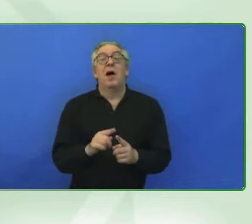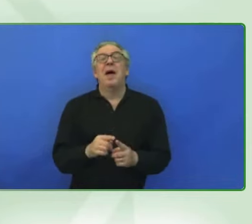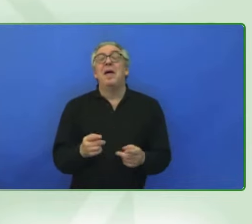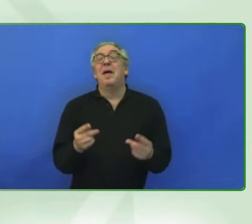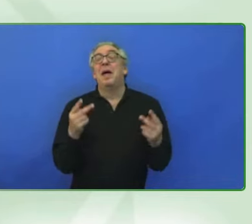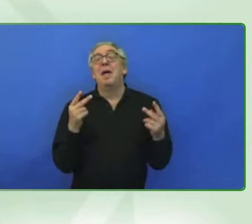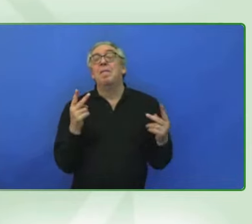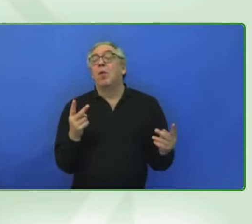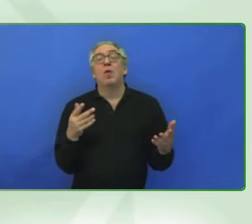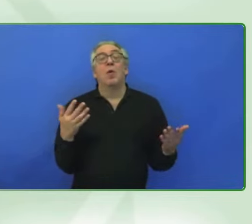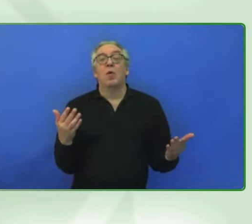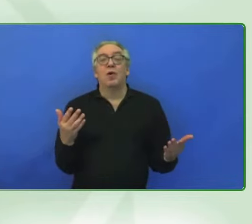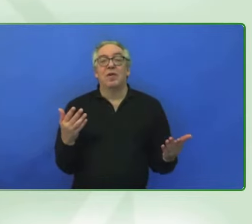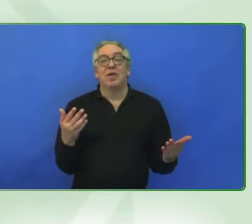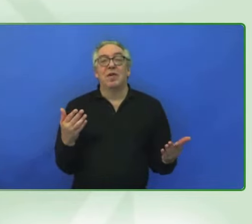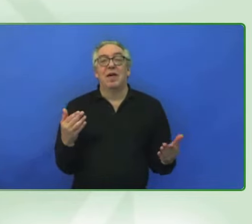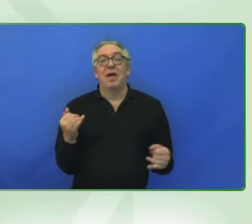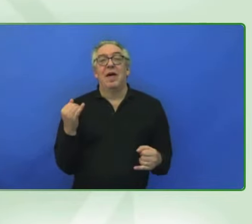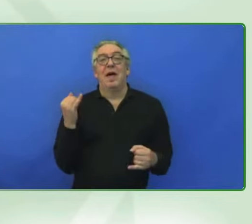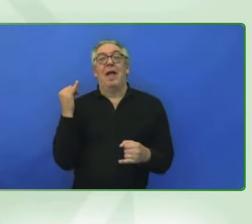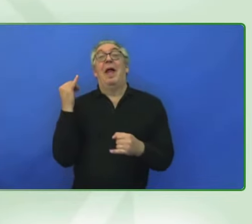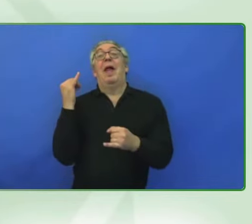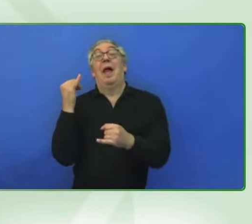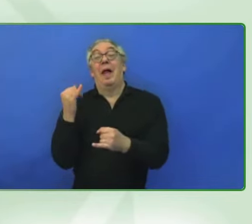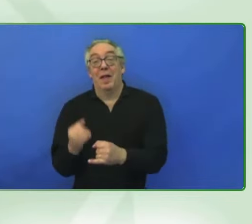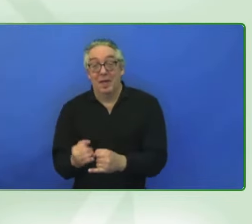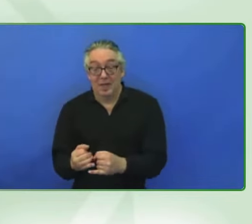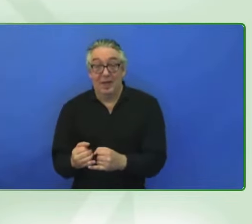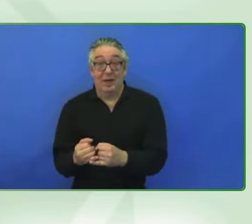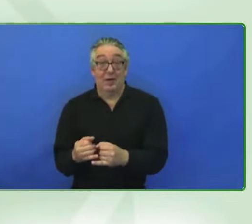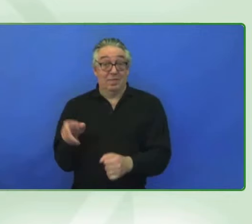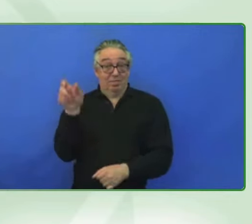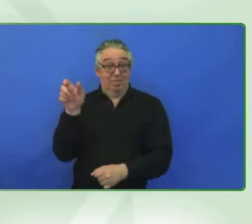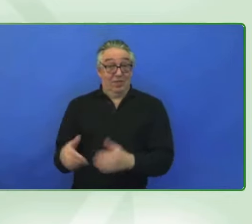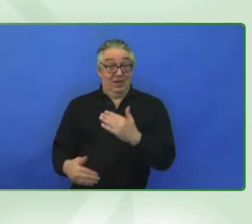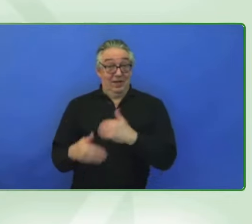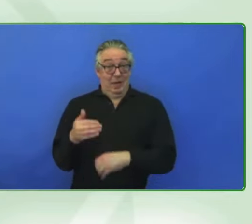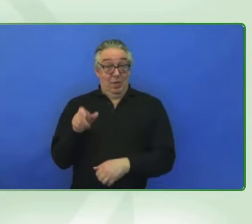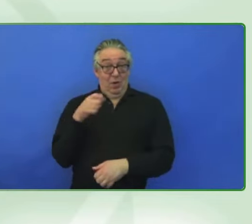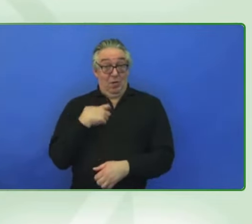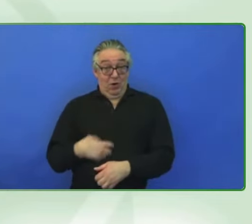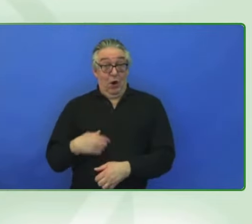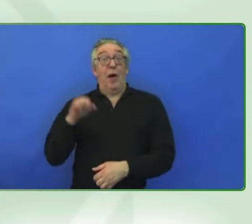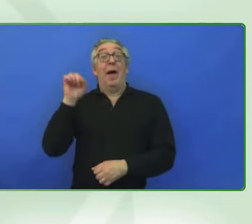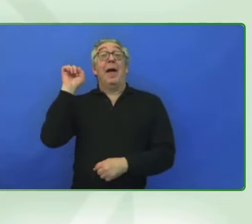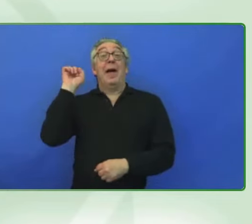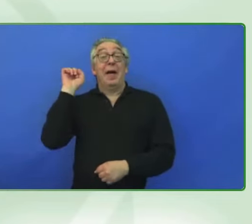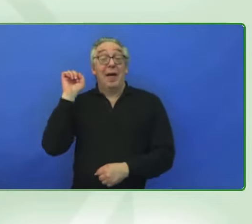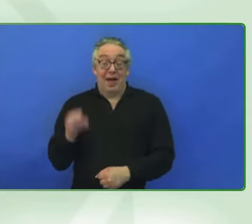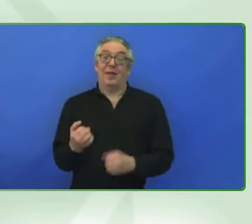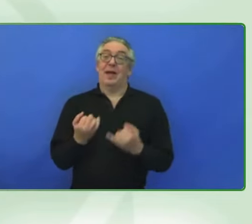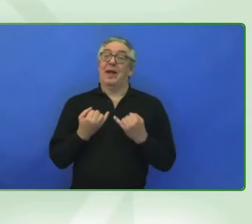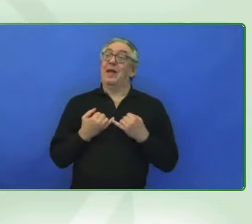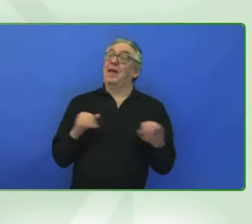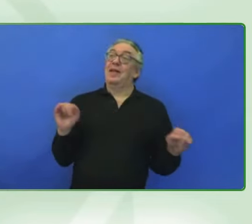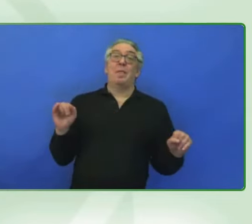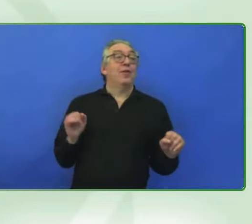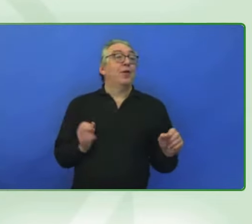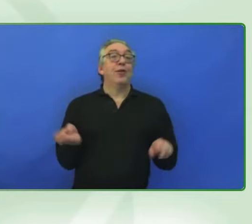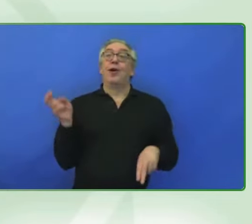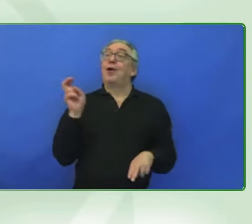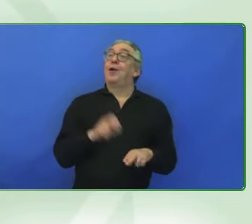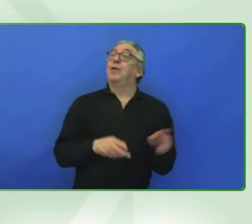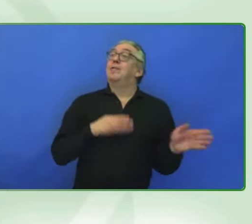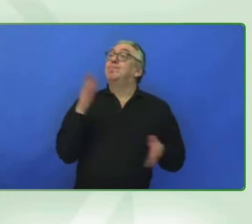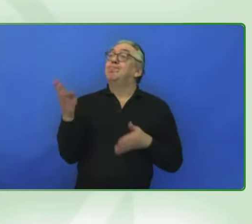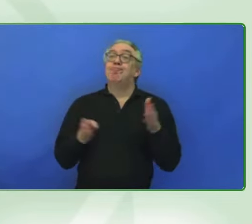public transport system to get around so that they can be independent, and to some extent, you know, the way